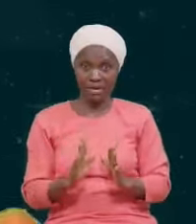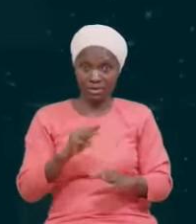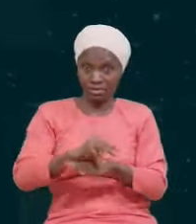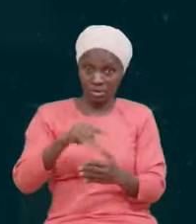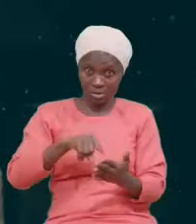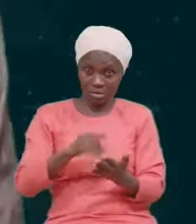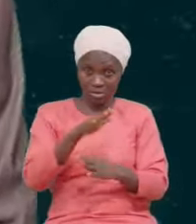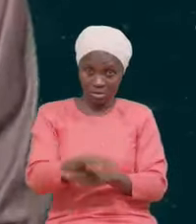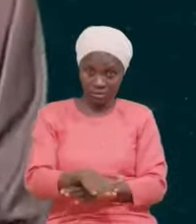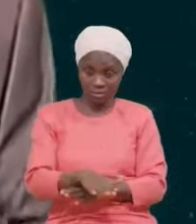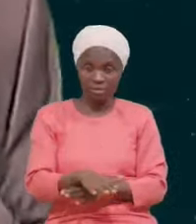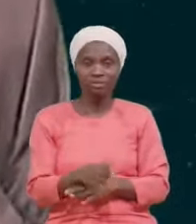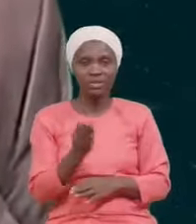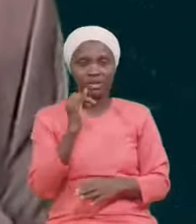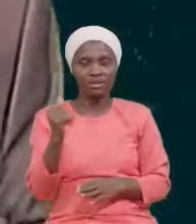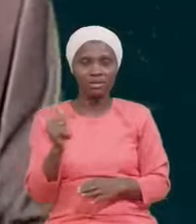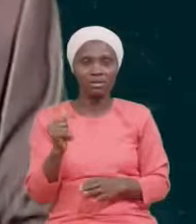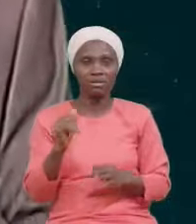evening, there's a link